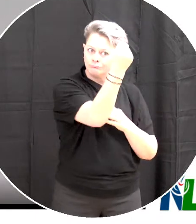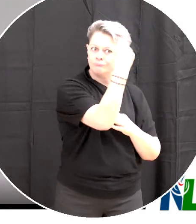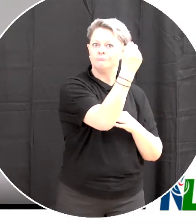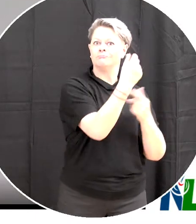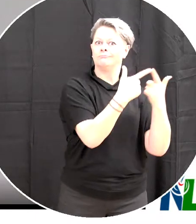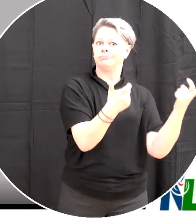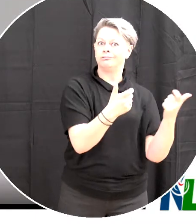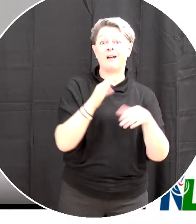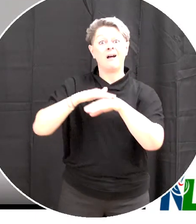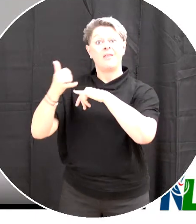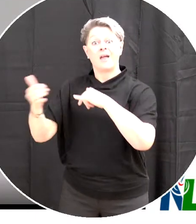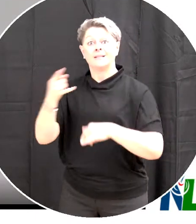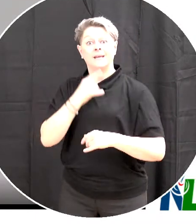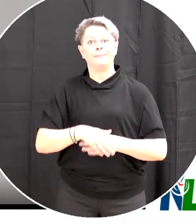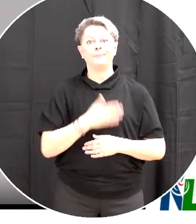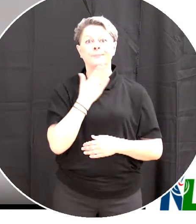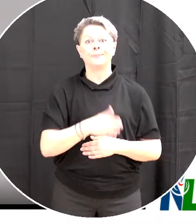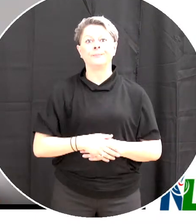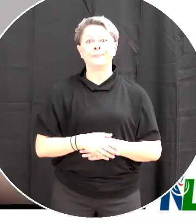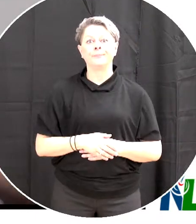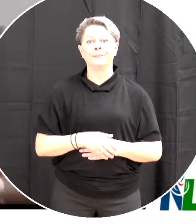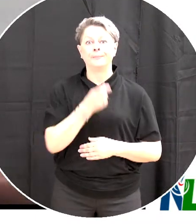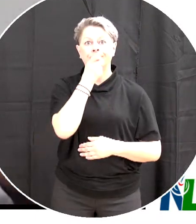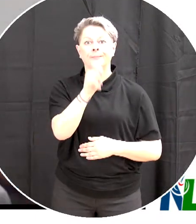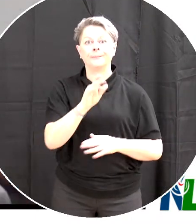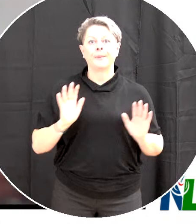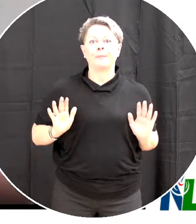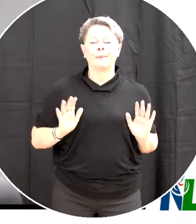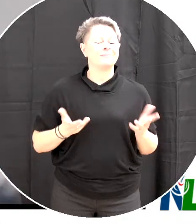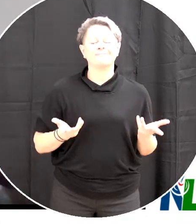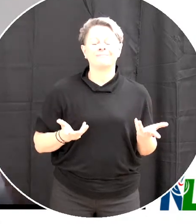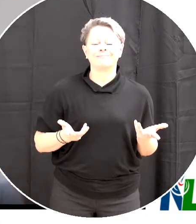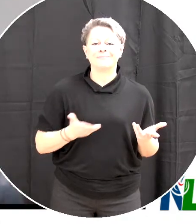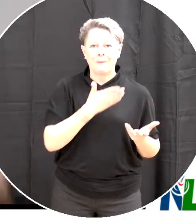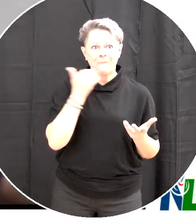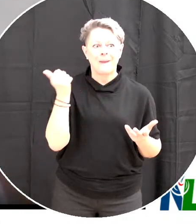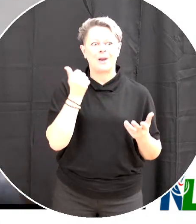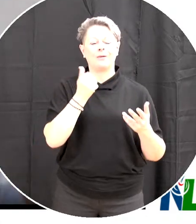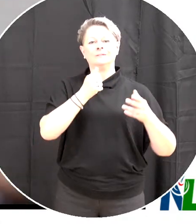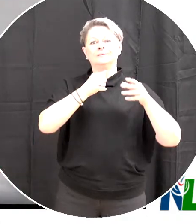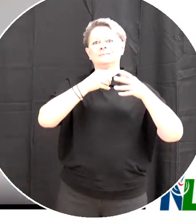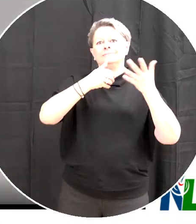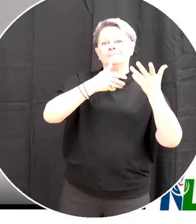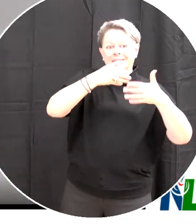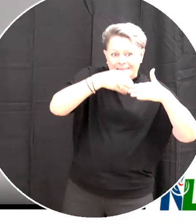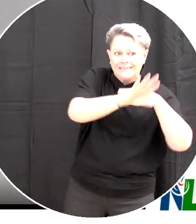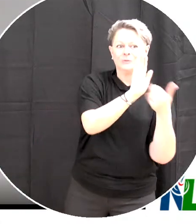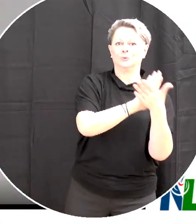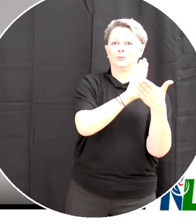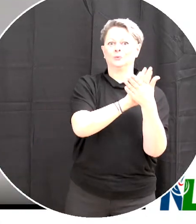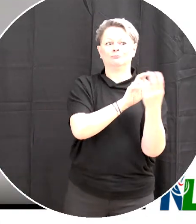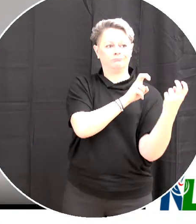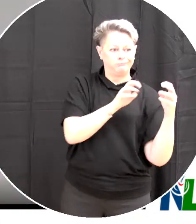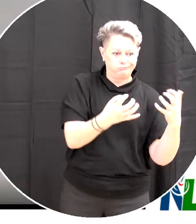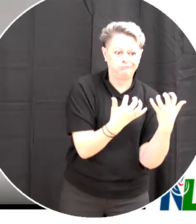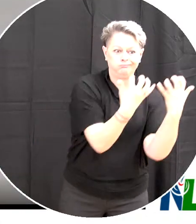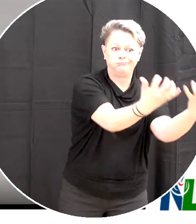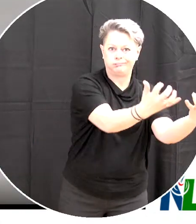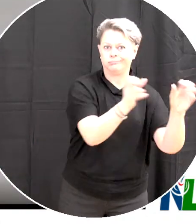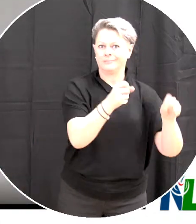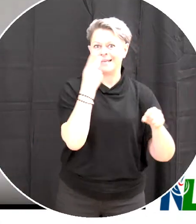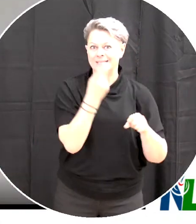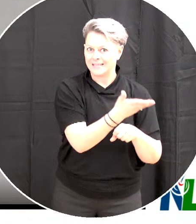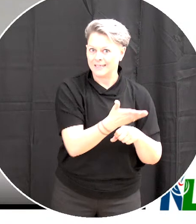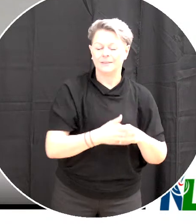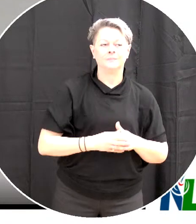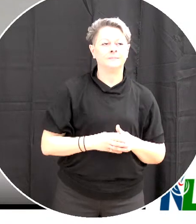thank you, right? I mean, they might say something different, but largely you're just giving that feedback over and over and they're responding to it and you're ascertaining the knowledge based on what